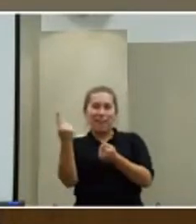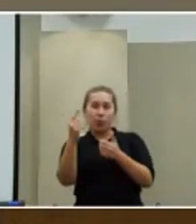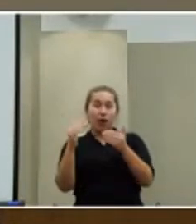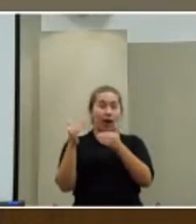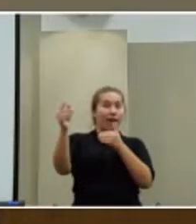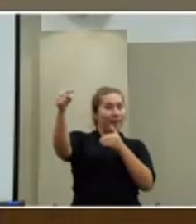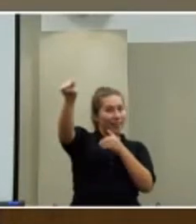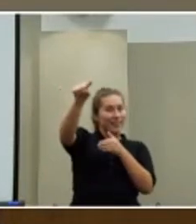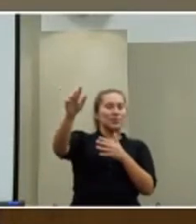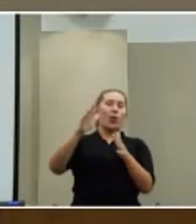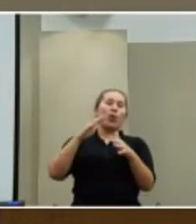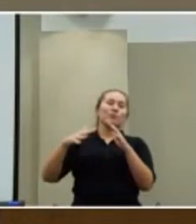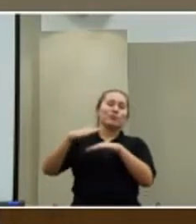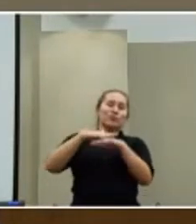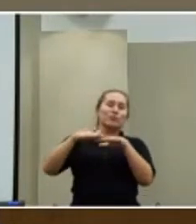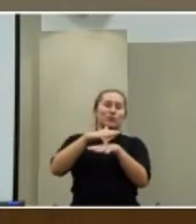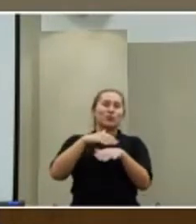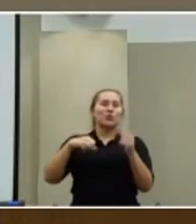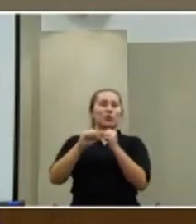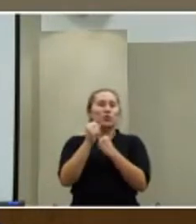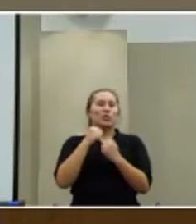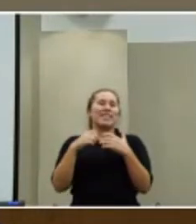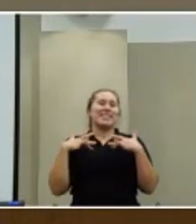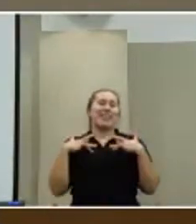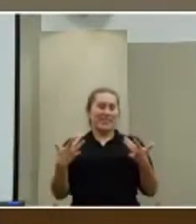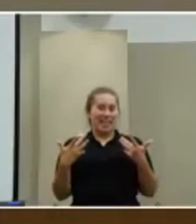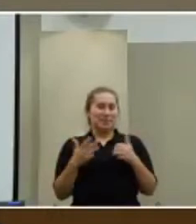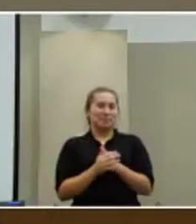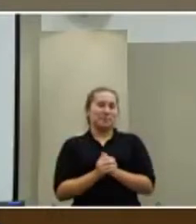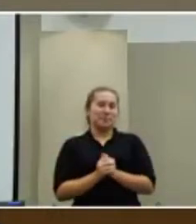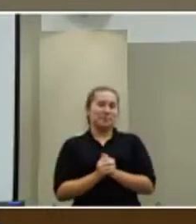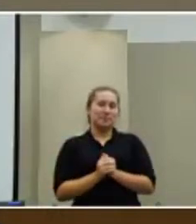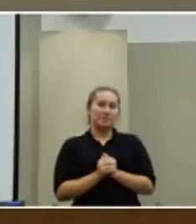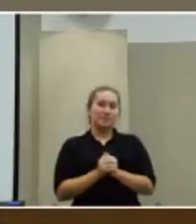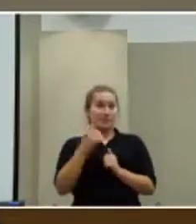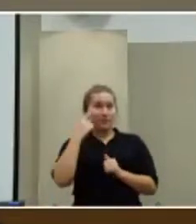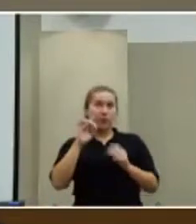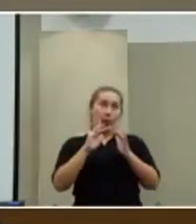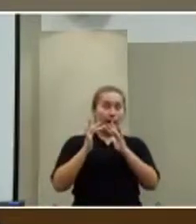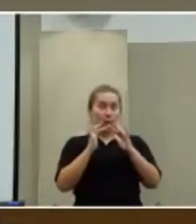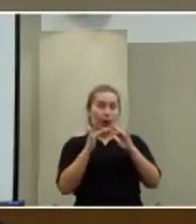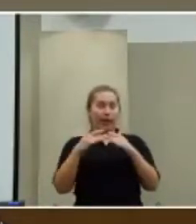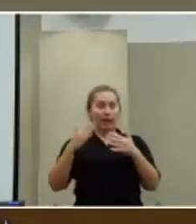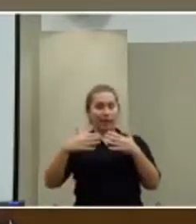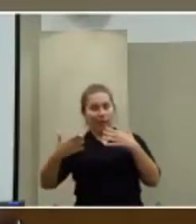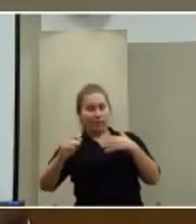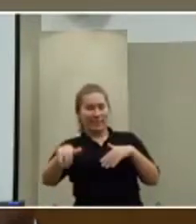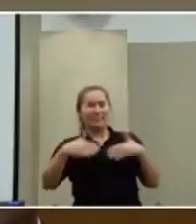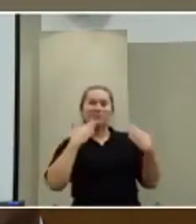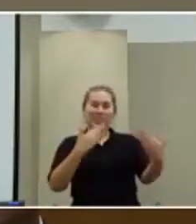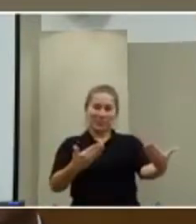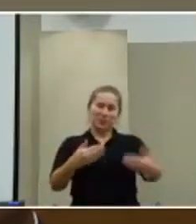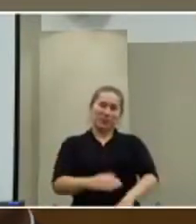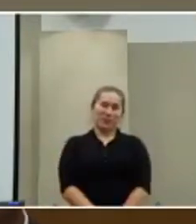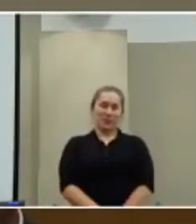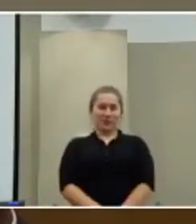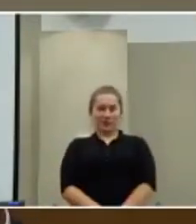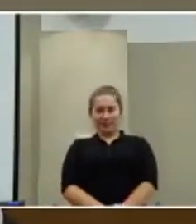door at the sponsored session for networking, etc. Thank you.